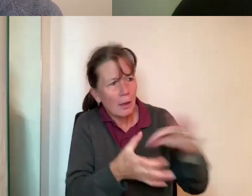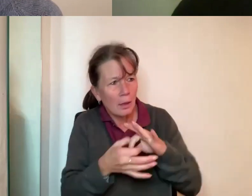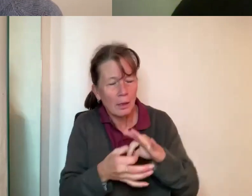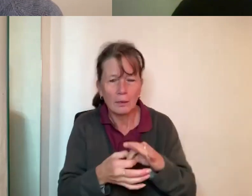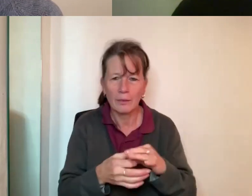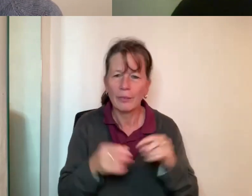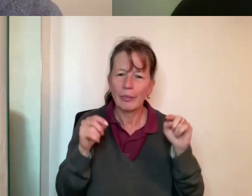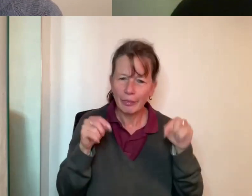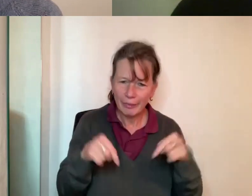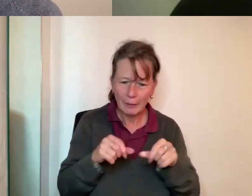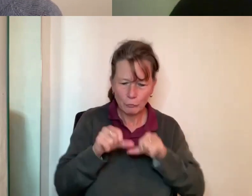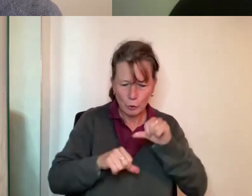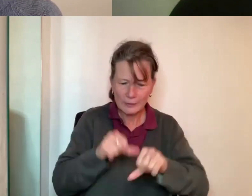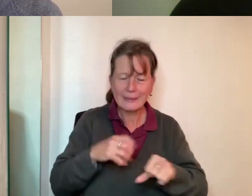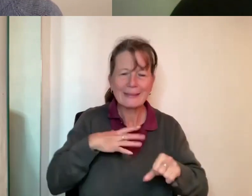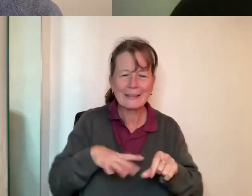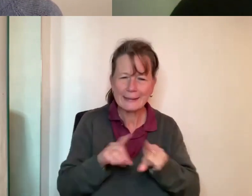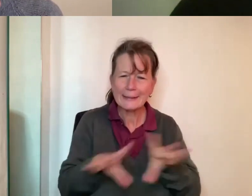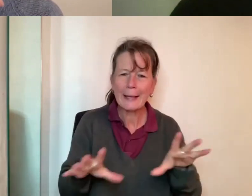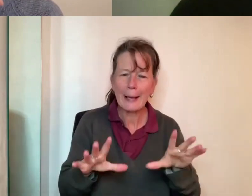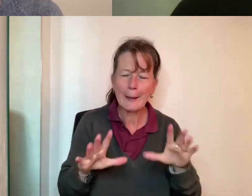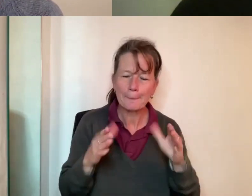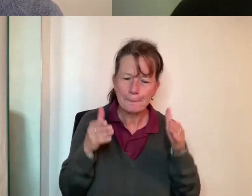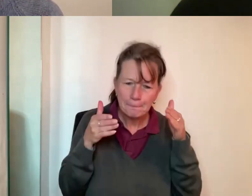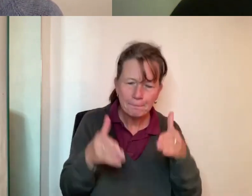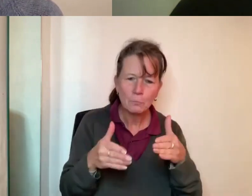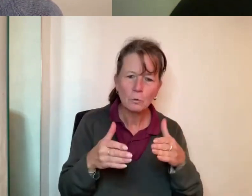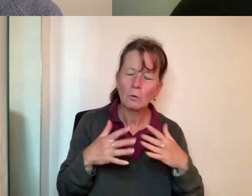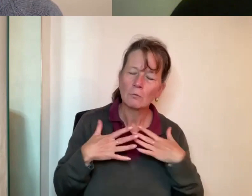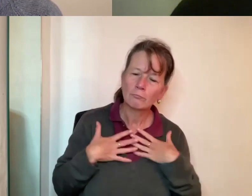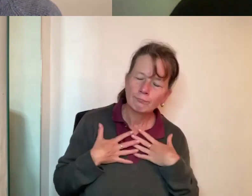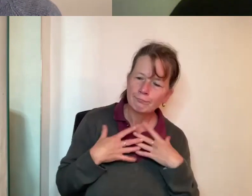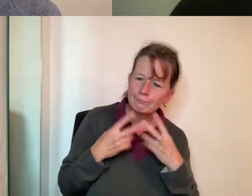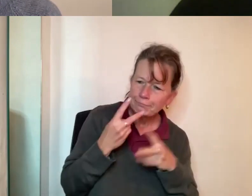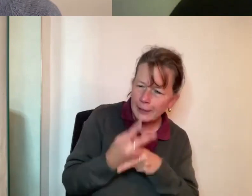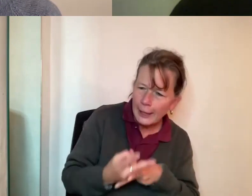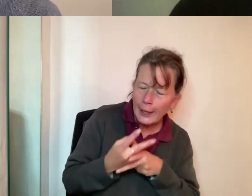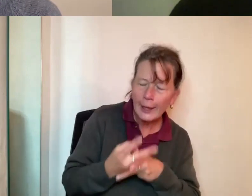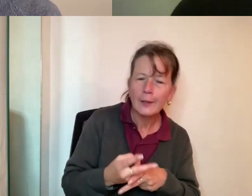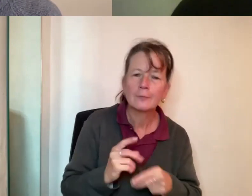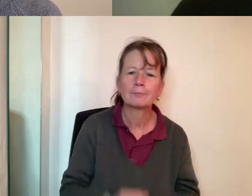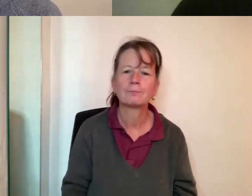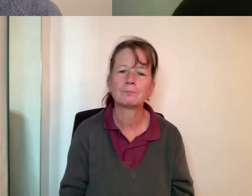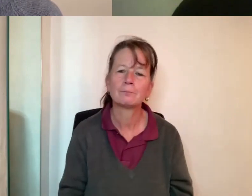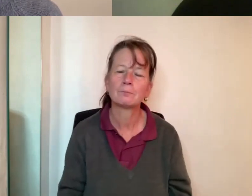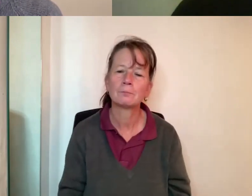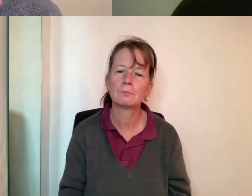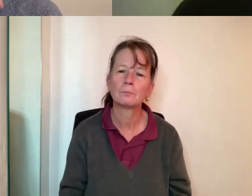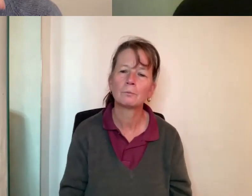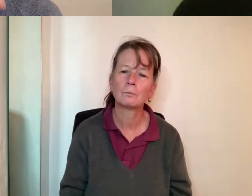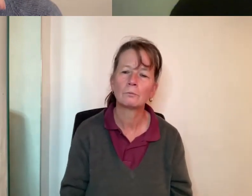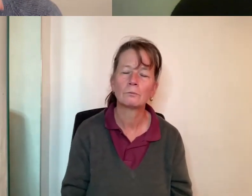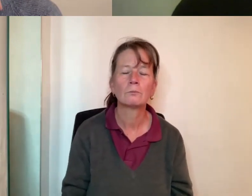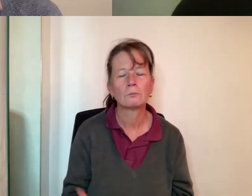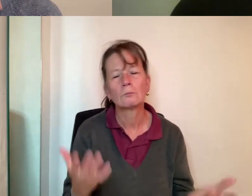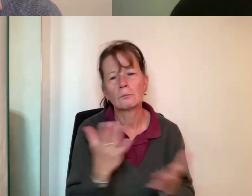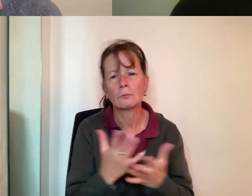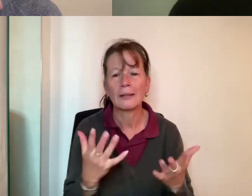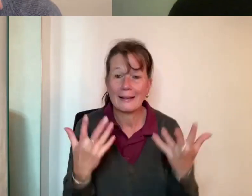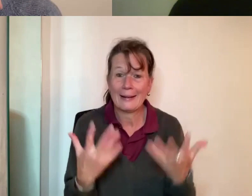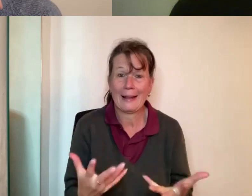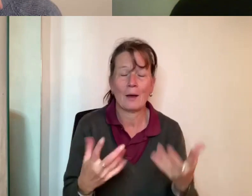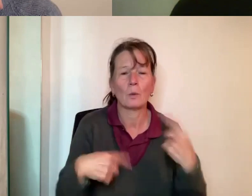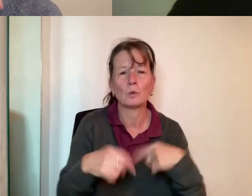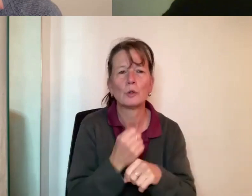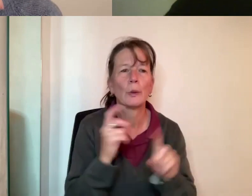have the same kind of intentionality and the same kind of care to it. And of course, what we do at the moment